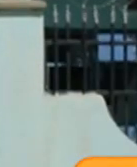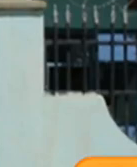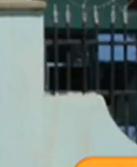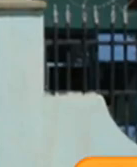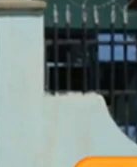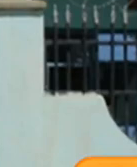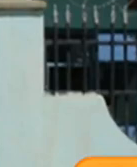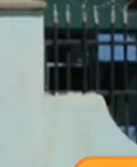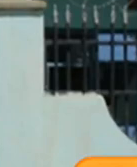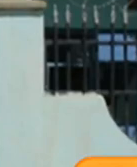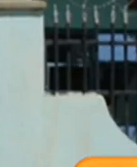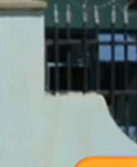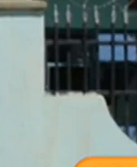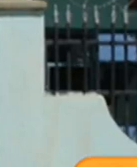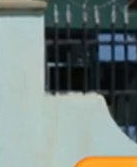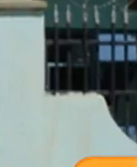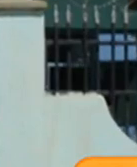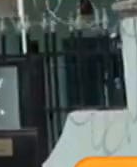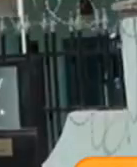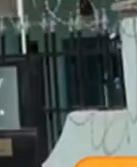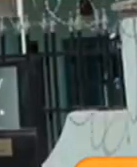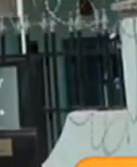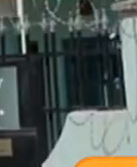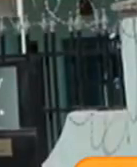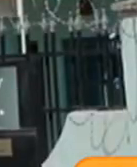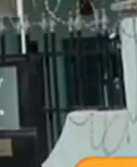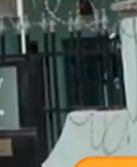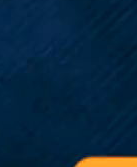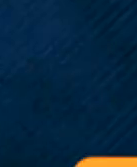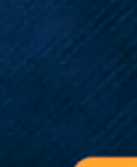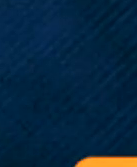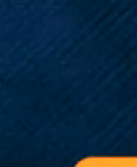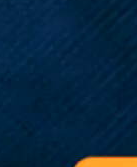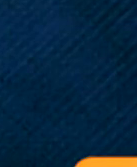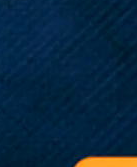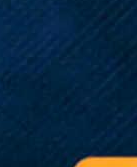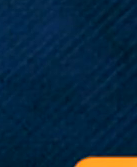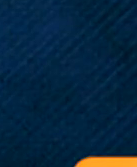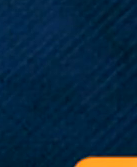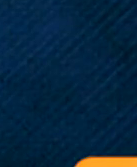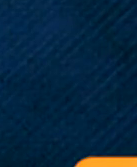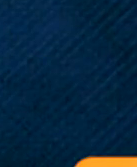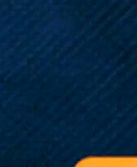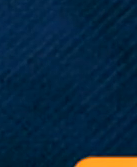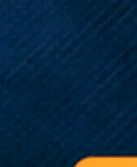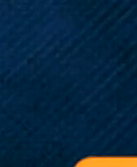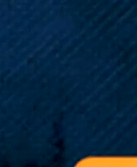of the directors of the said company is said to be an employee of the county government. The work done was valued at